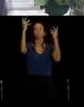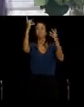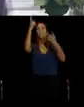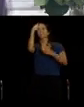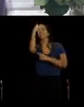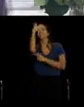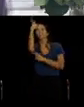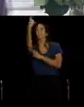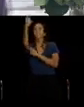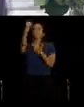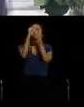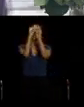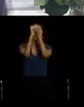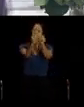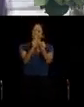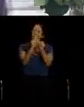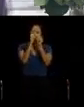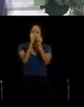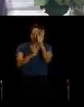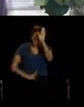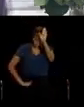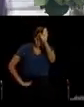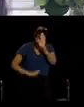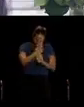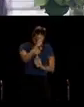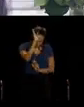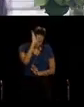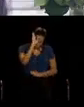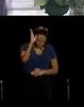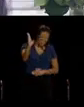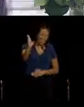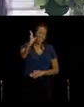A million dreams are keeping me